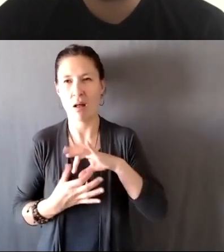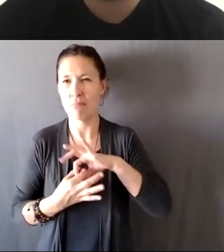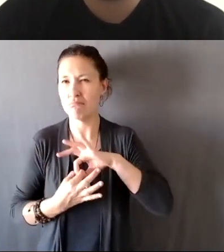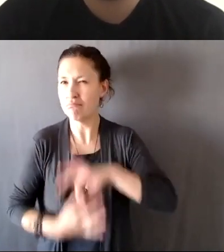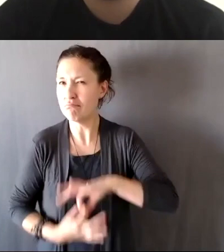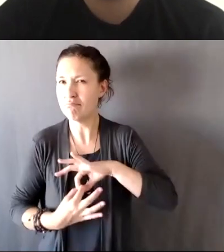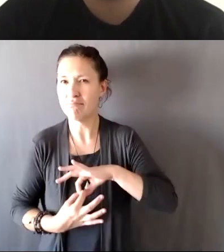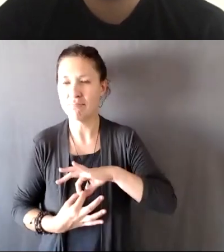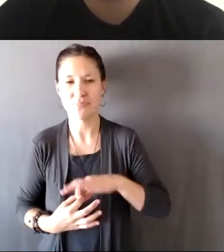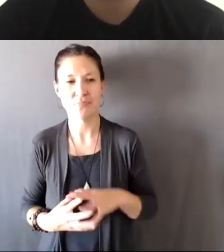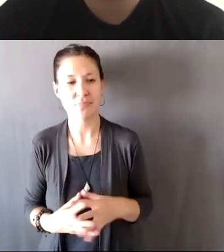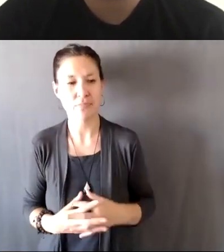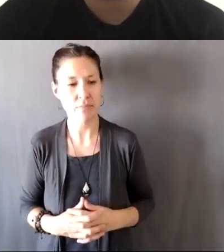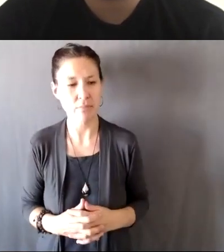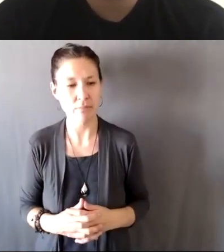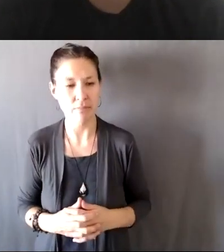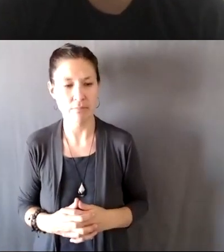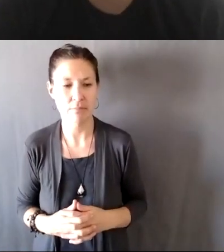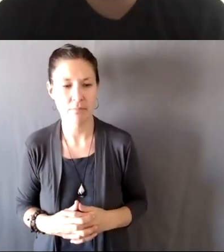feel